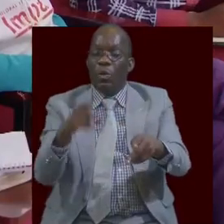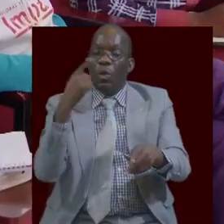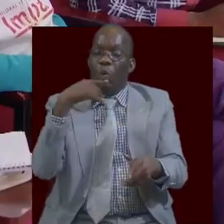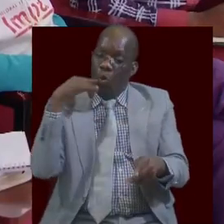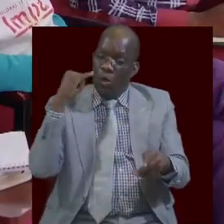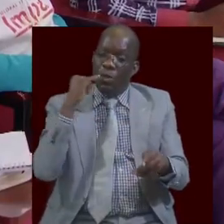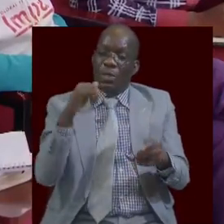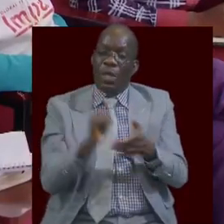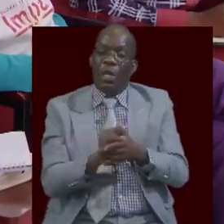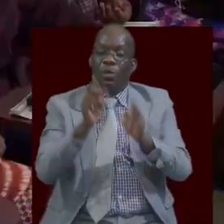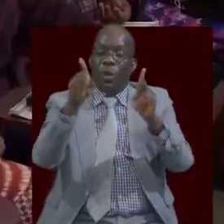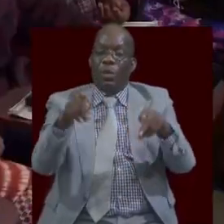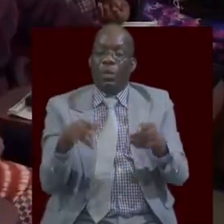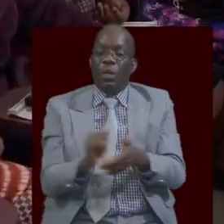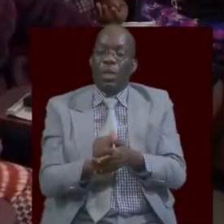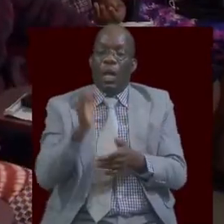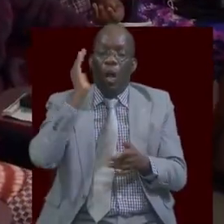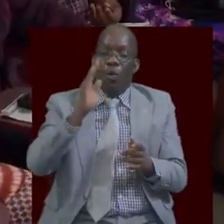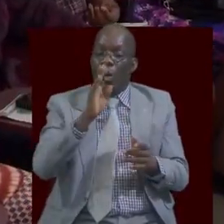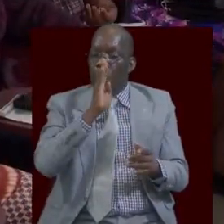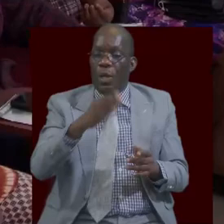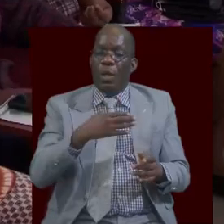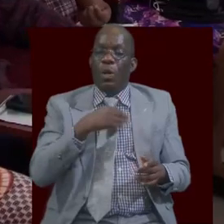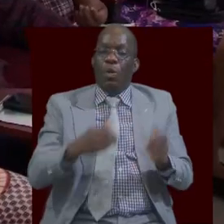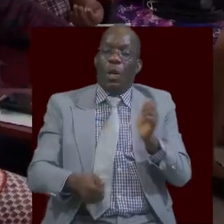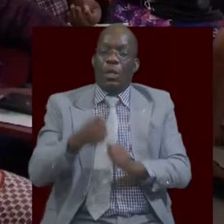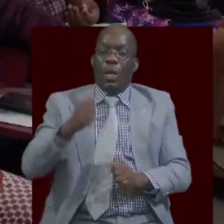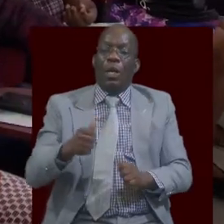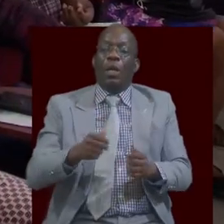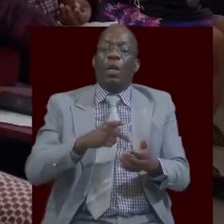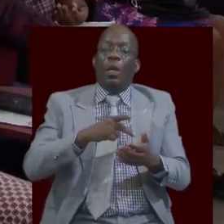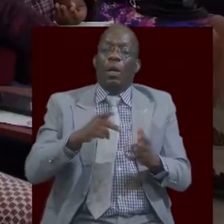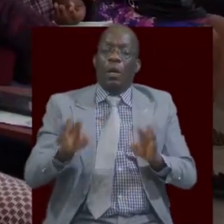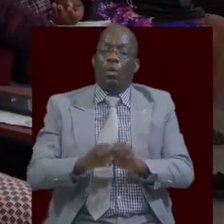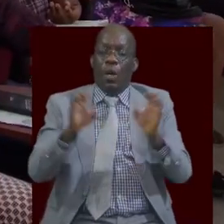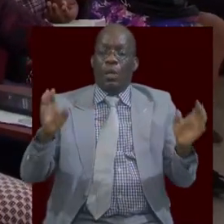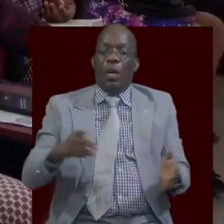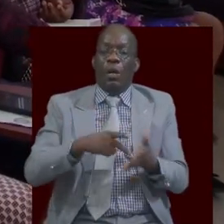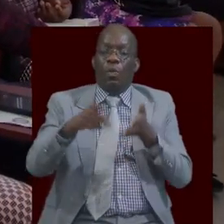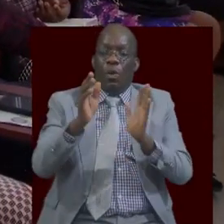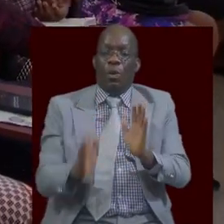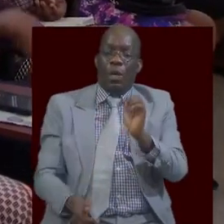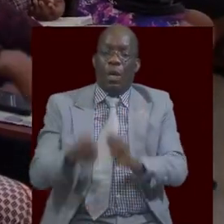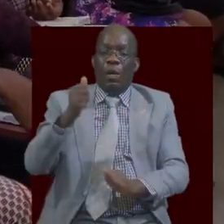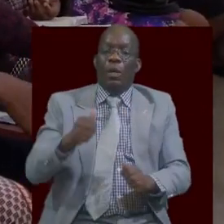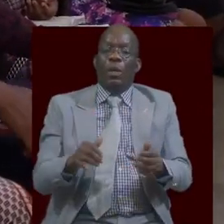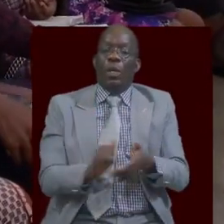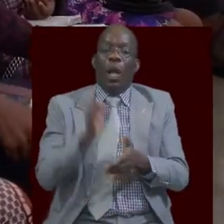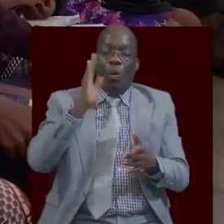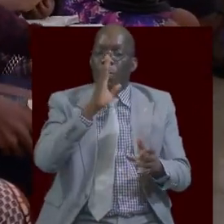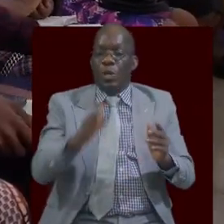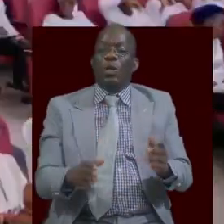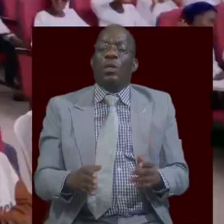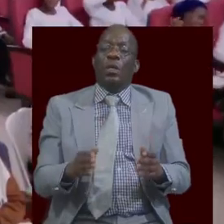that that is going to be whiter and brighter and purer? Who is that that is going to be stronger and mightier and